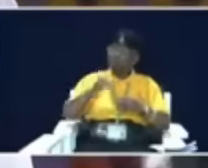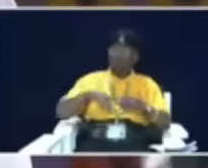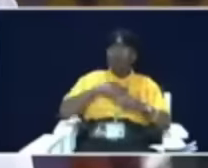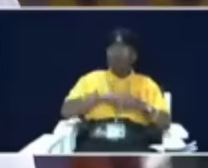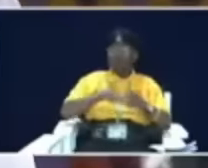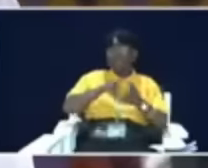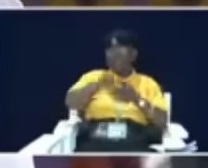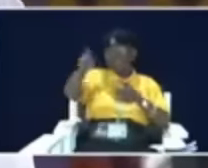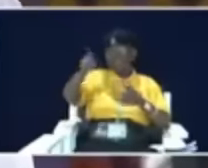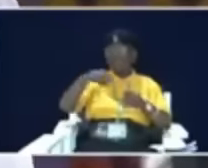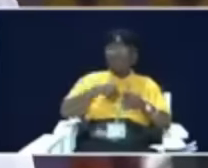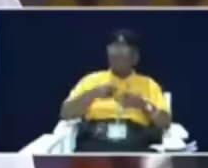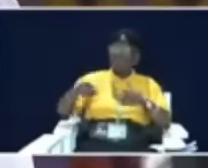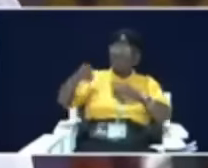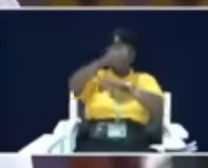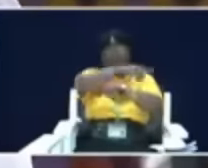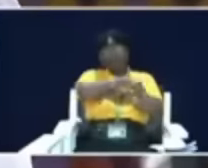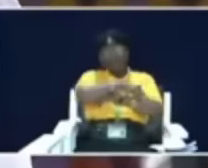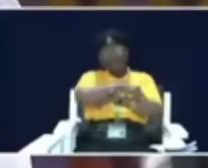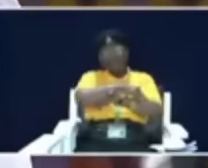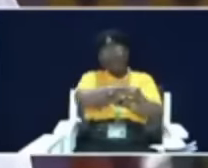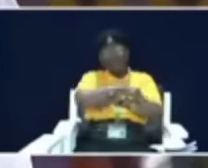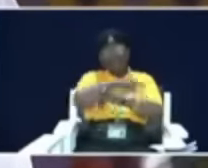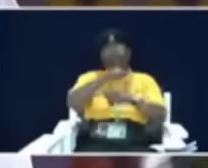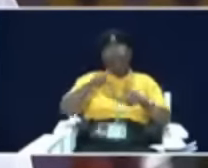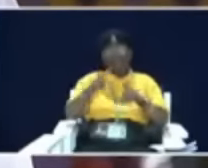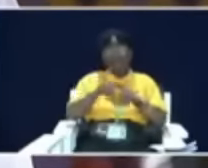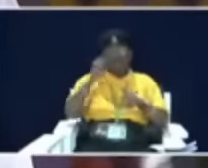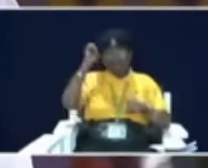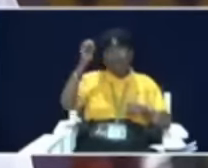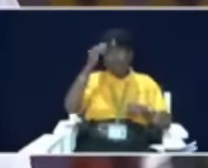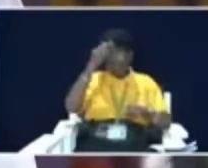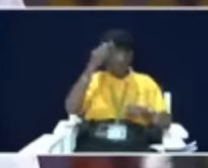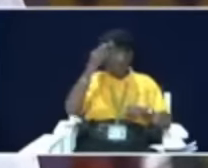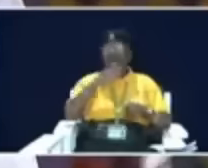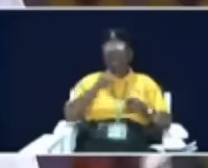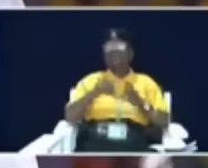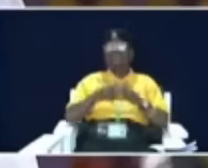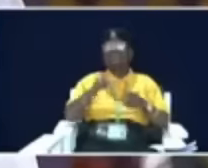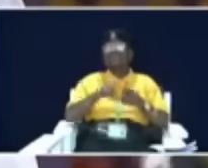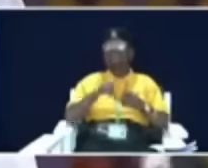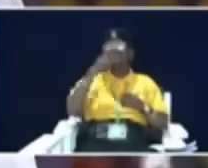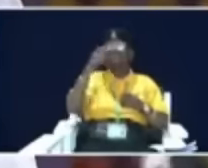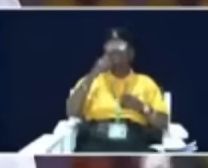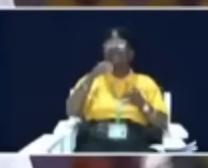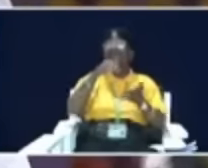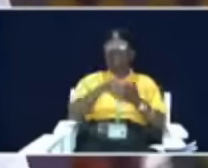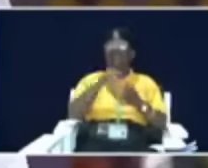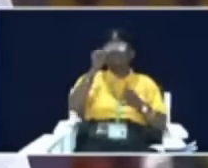Then he knew he got me. And he started speaking again. And by the grace of God, he has been speaking ever since.